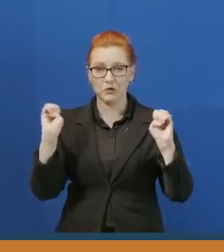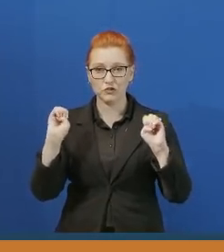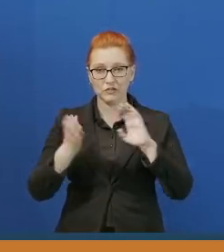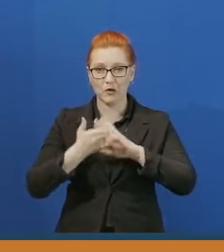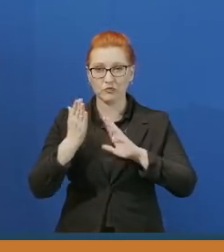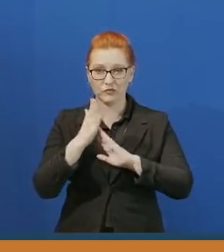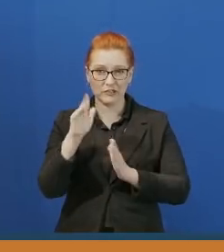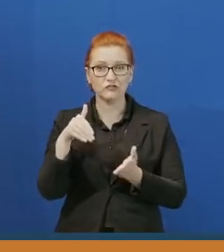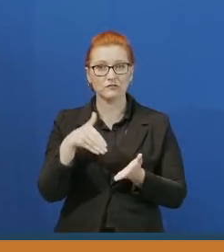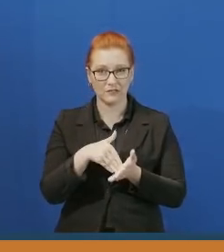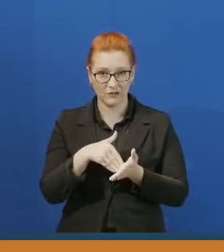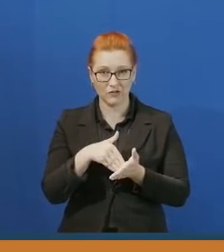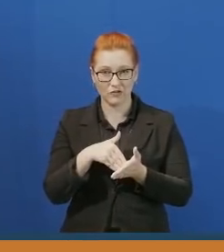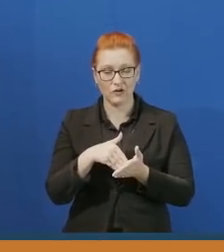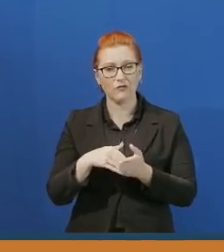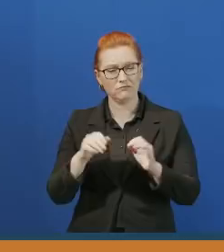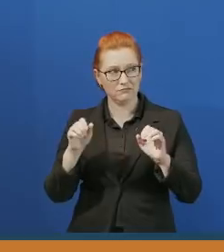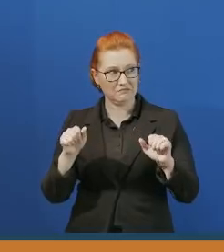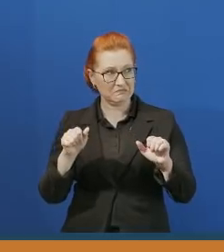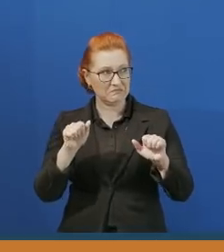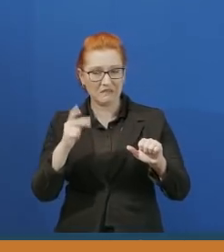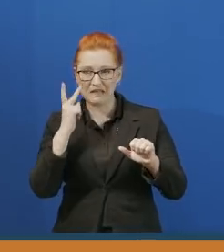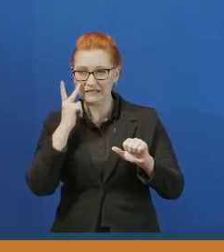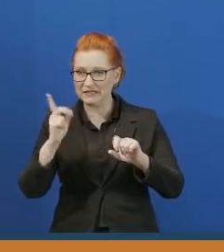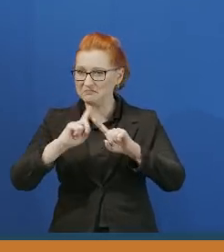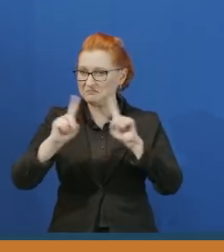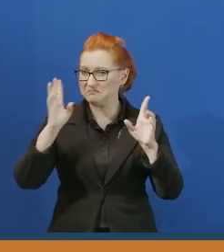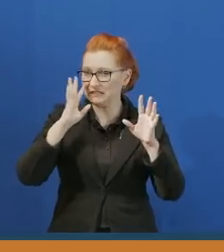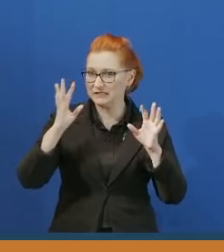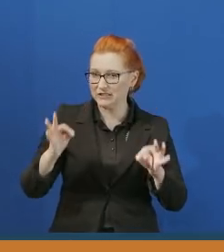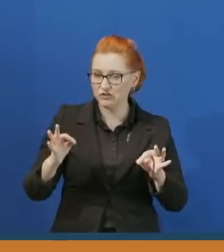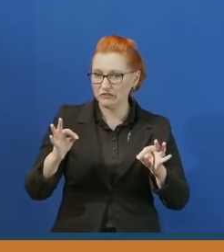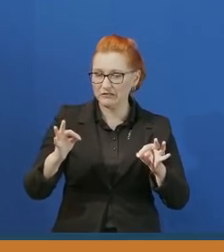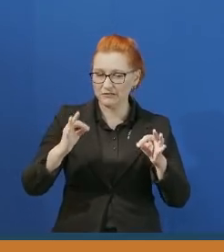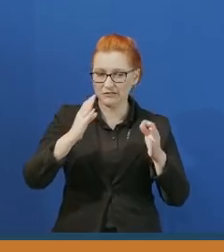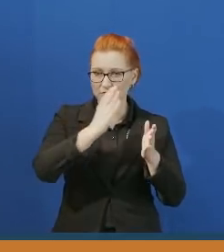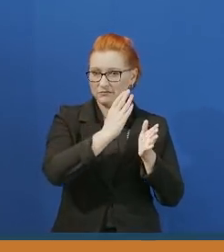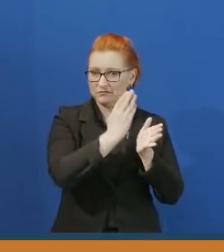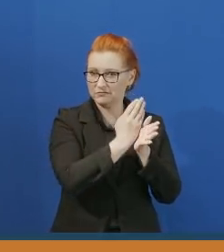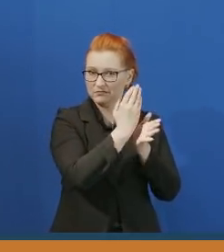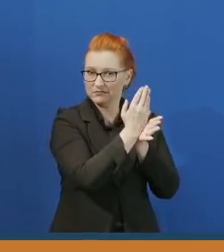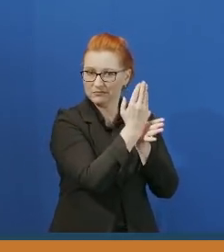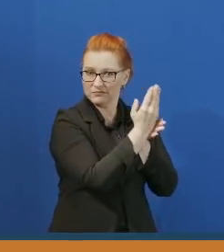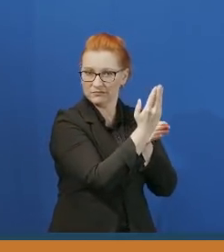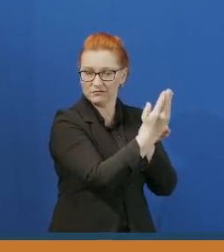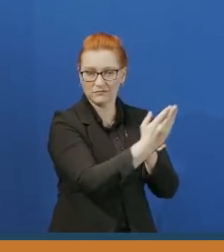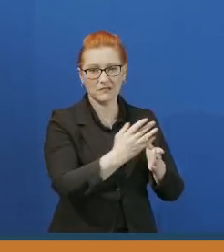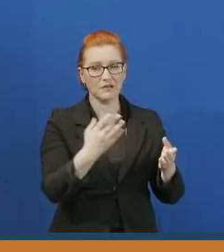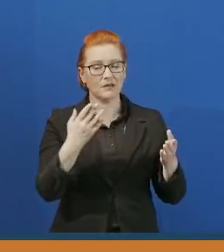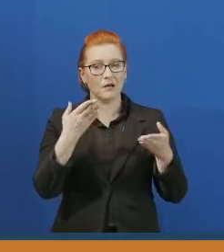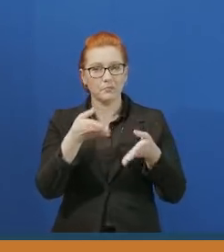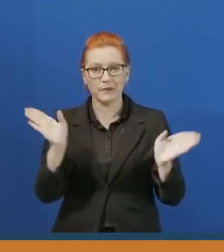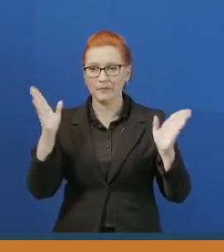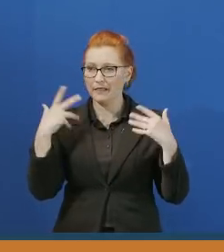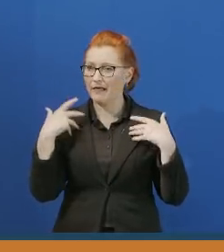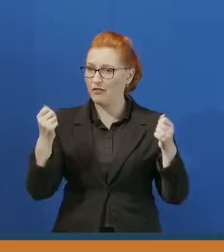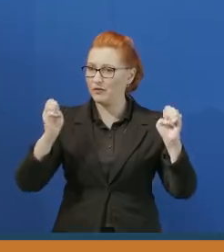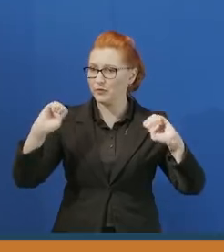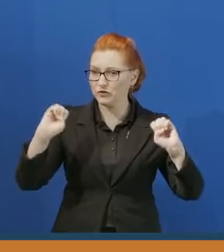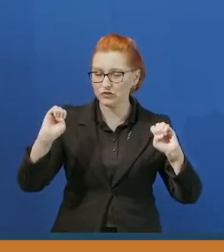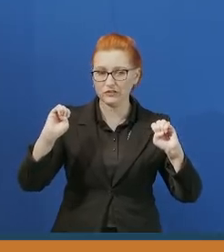the course of time. The public health emergency declared on March 11th, schools closed on the